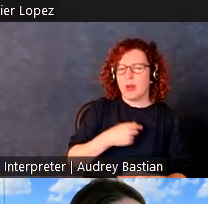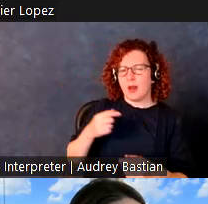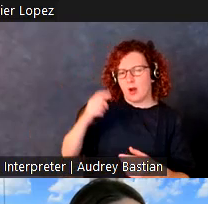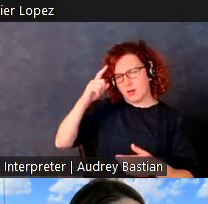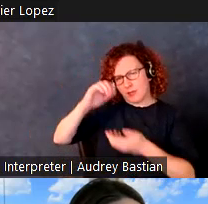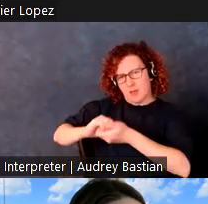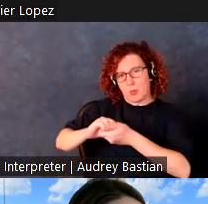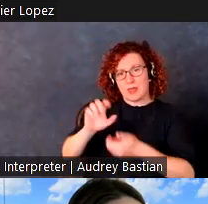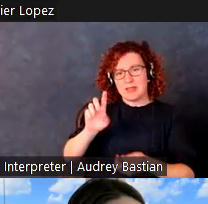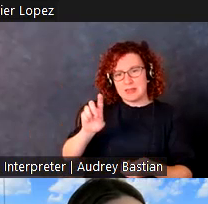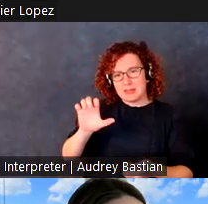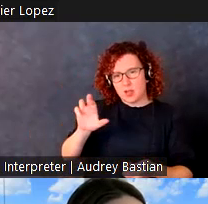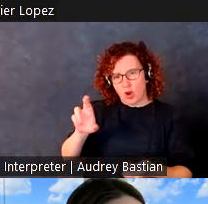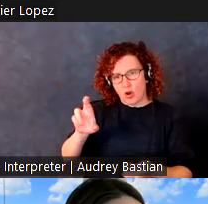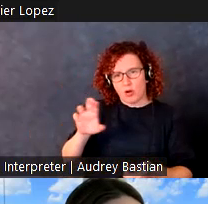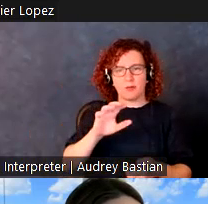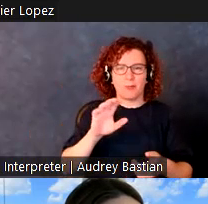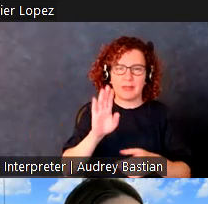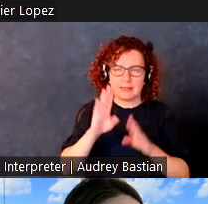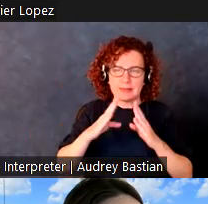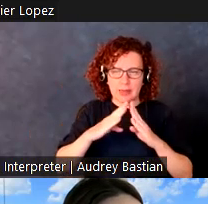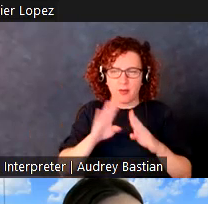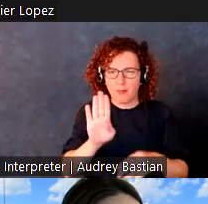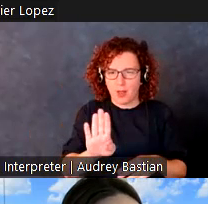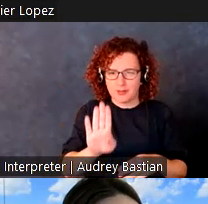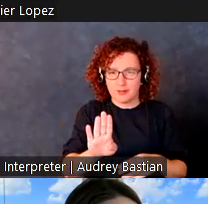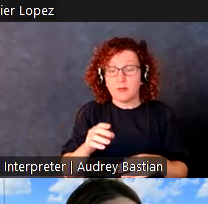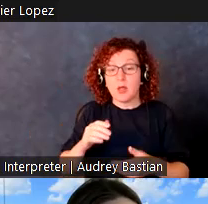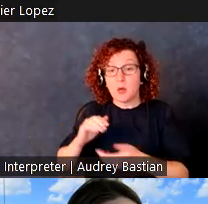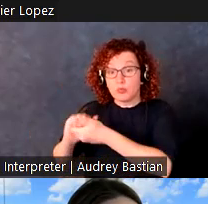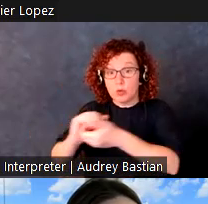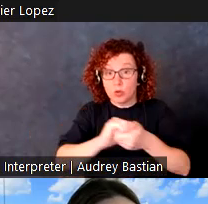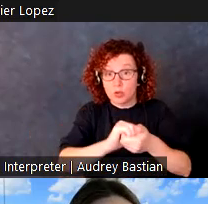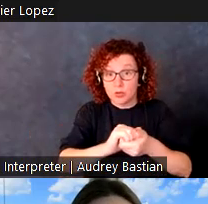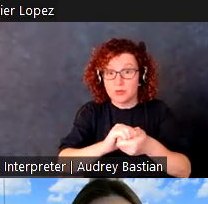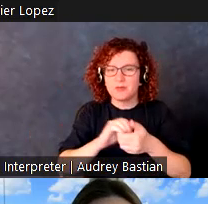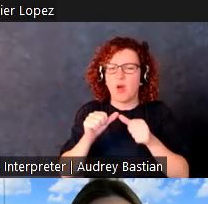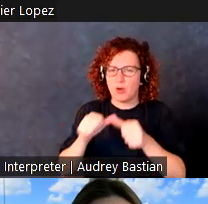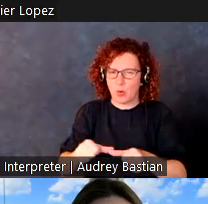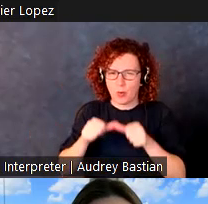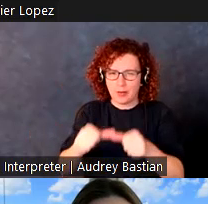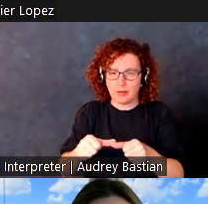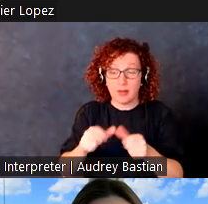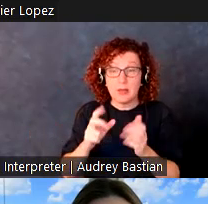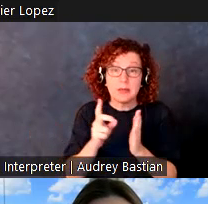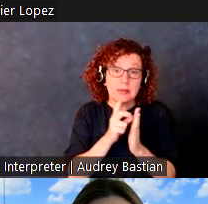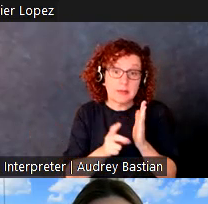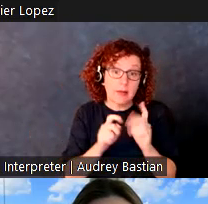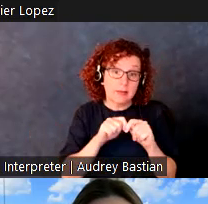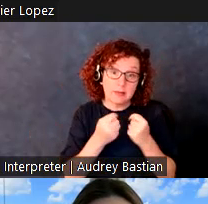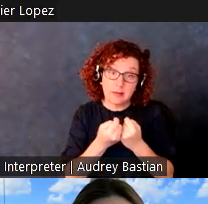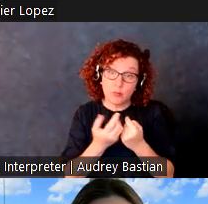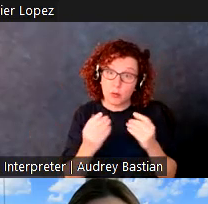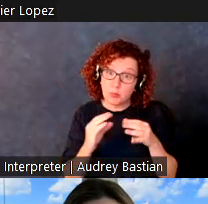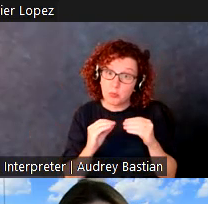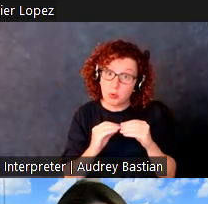So those collaborations are ongoing. I don't know if anyone from the design team wants to comment further on